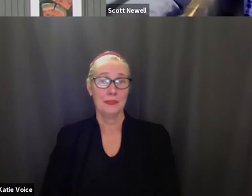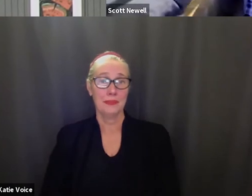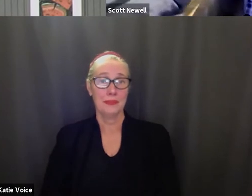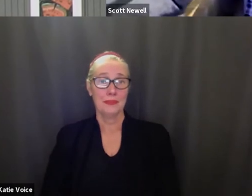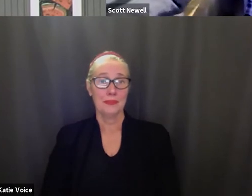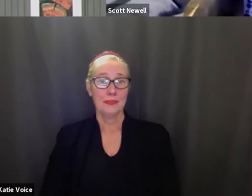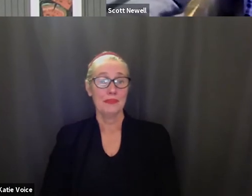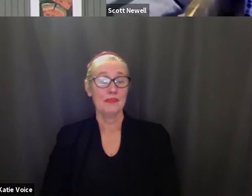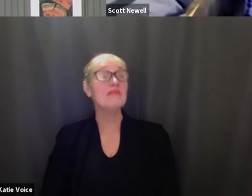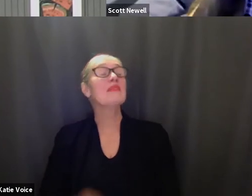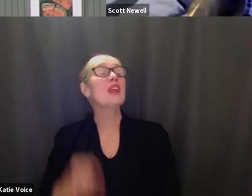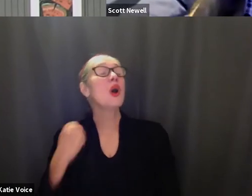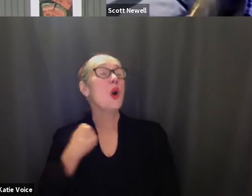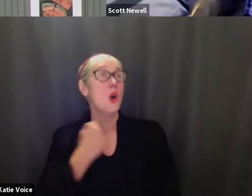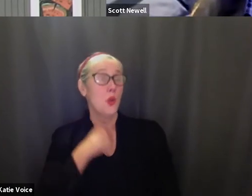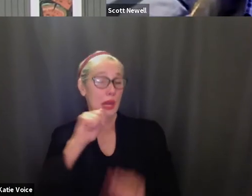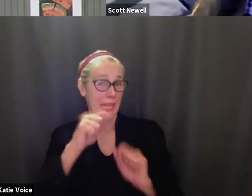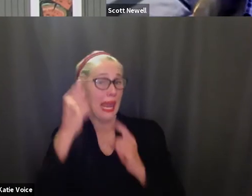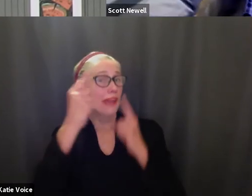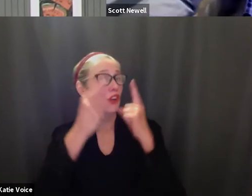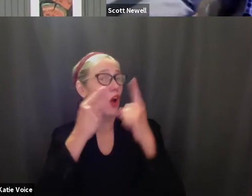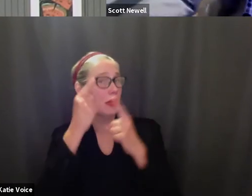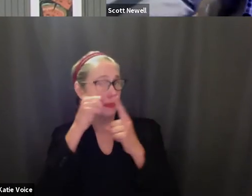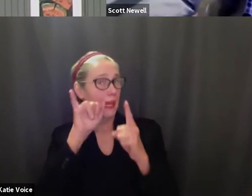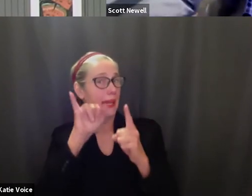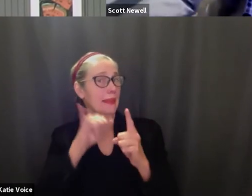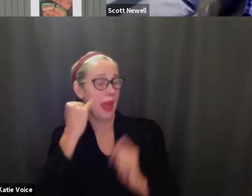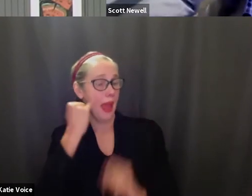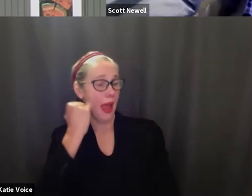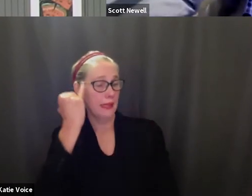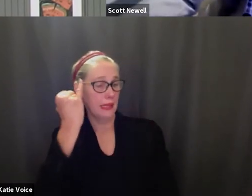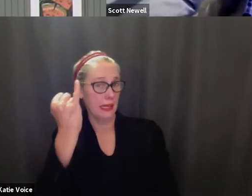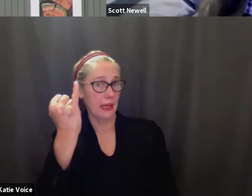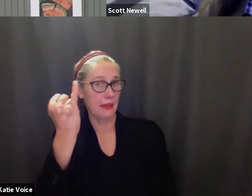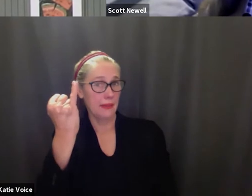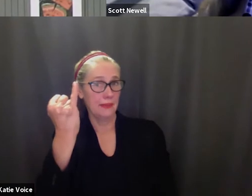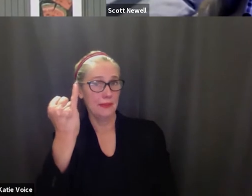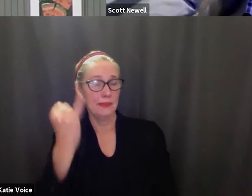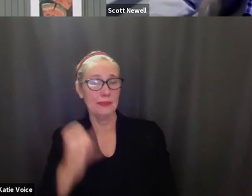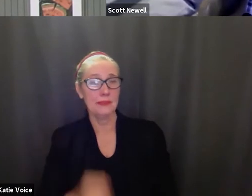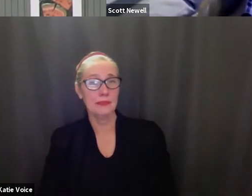we can contemplate it it's um you know creating a